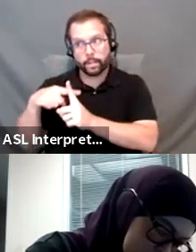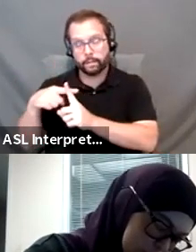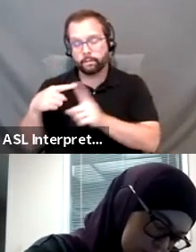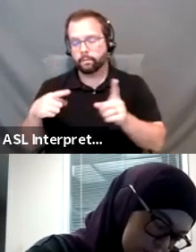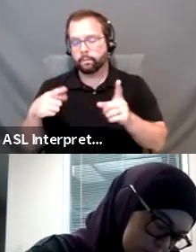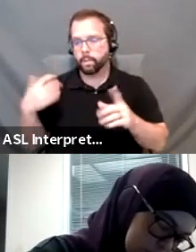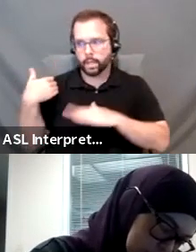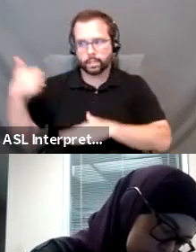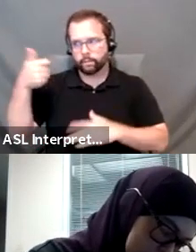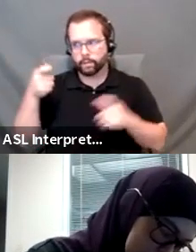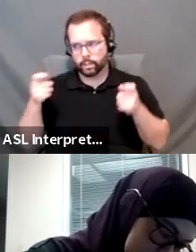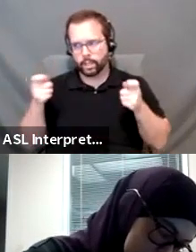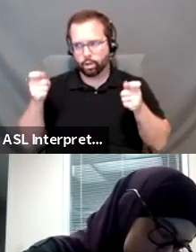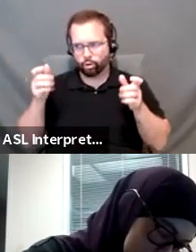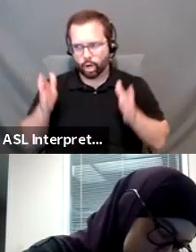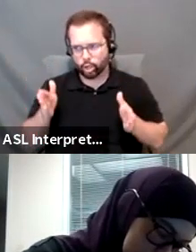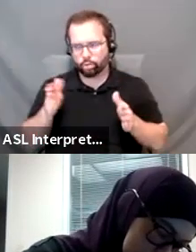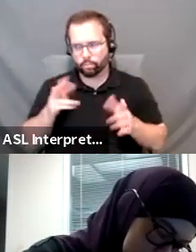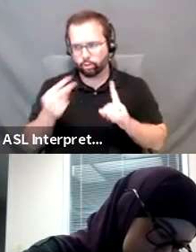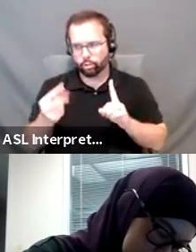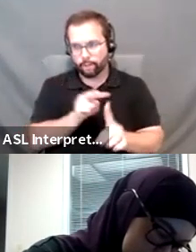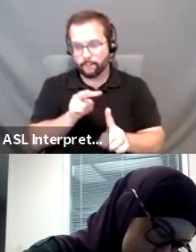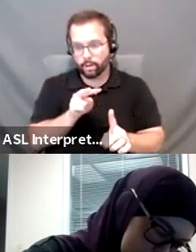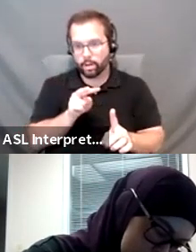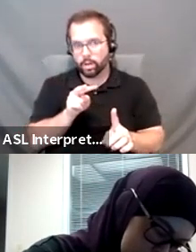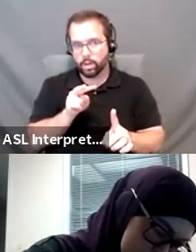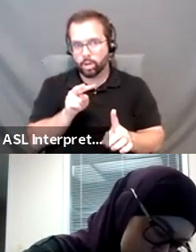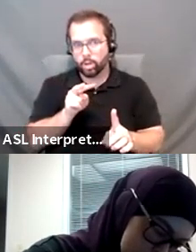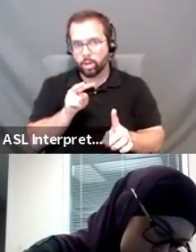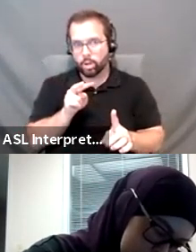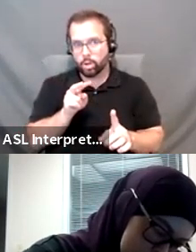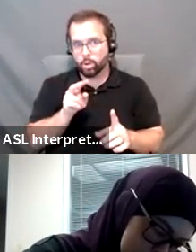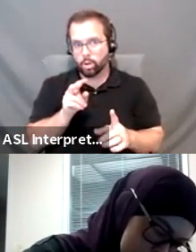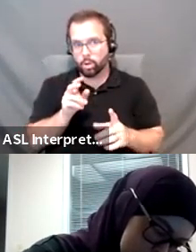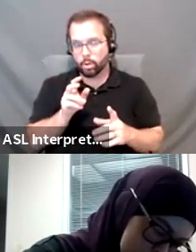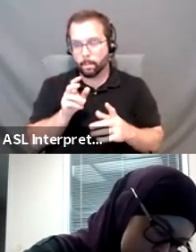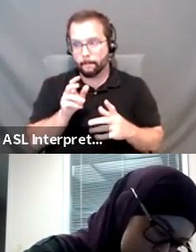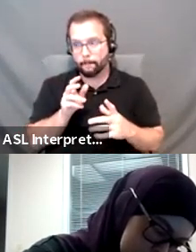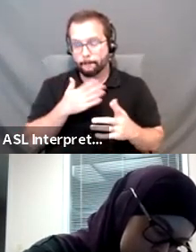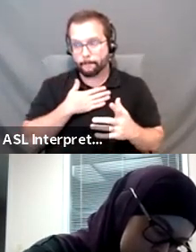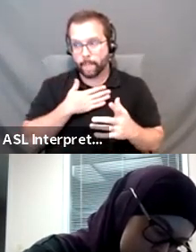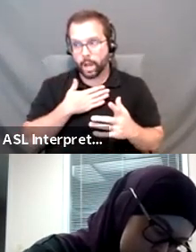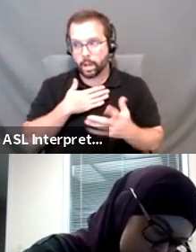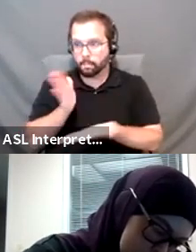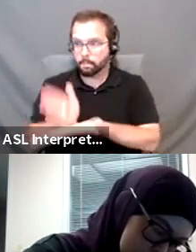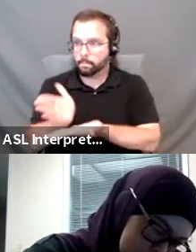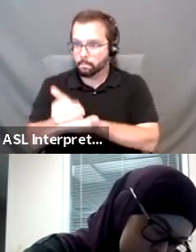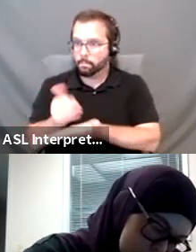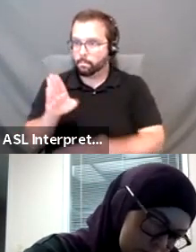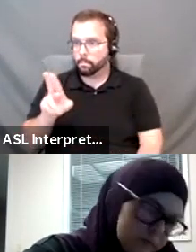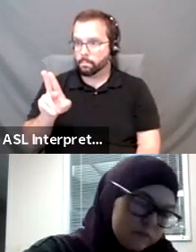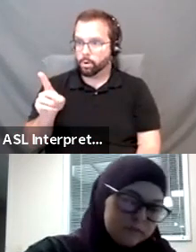perspective, are some of the unintended positive things we couldn't have envisioned. My budget has